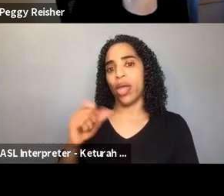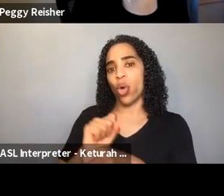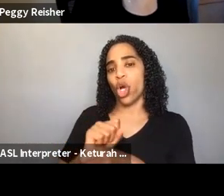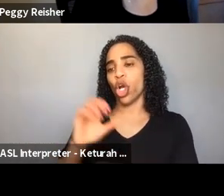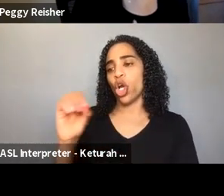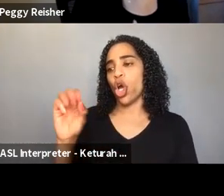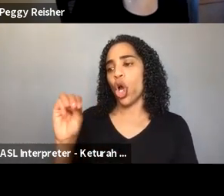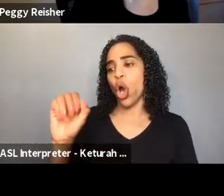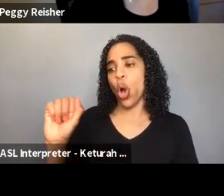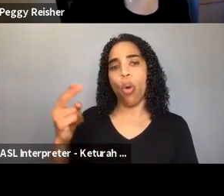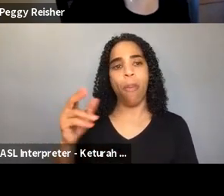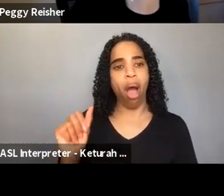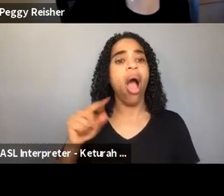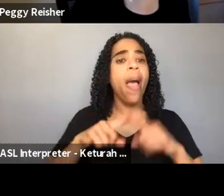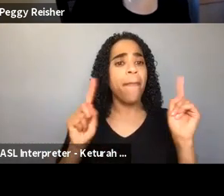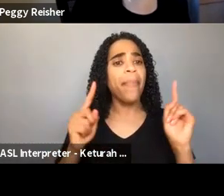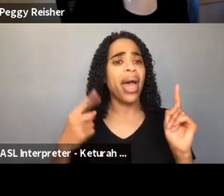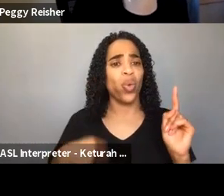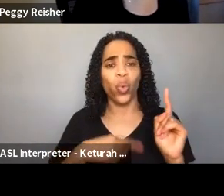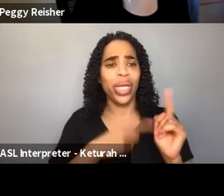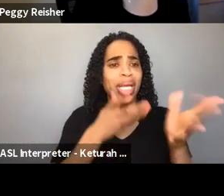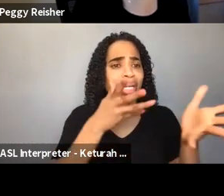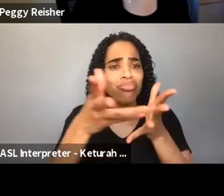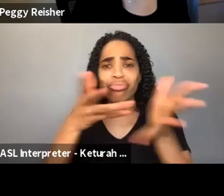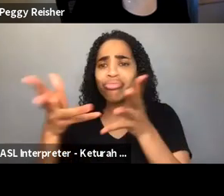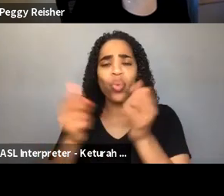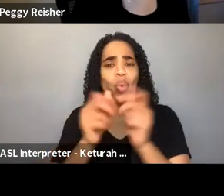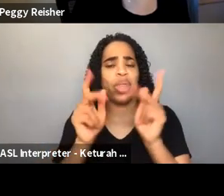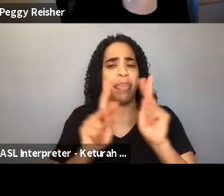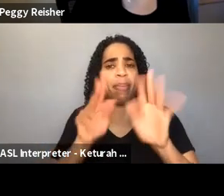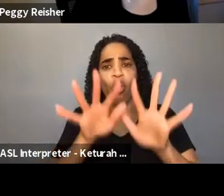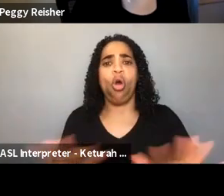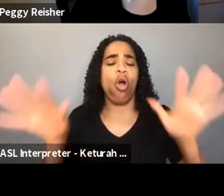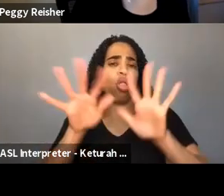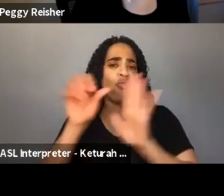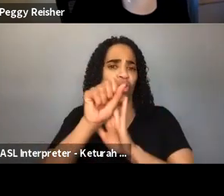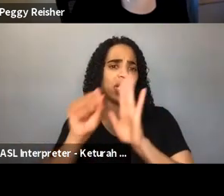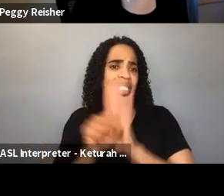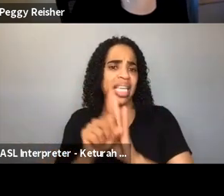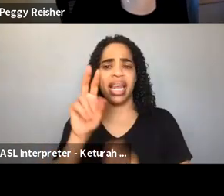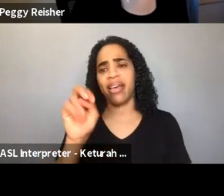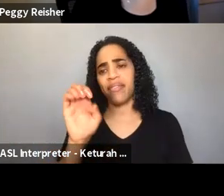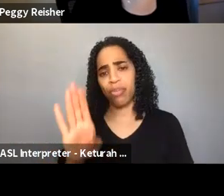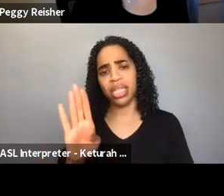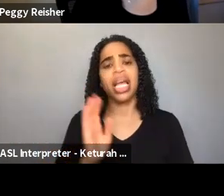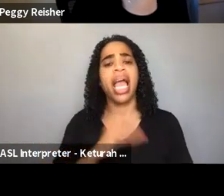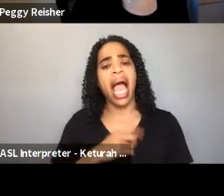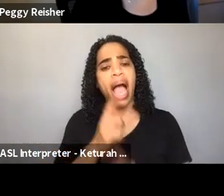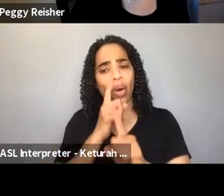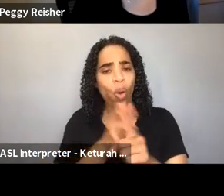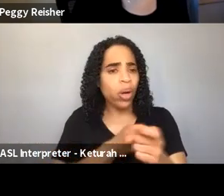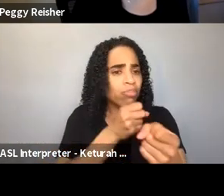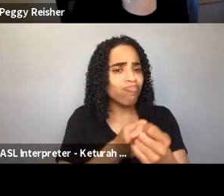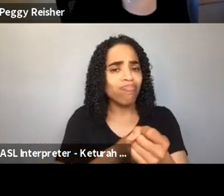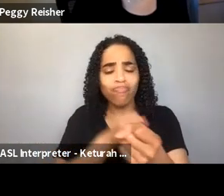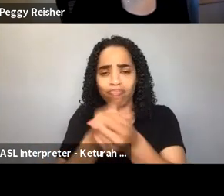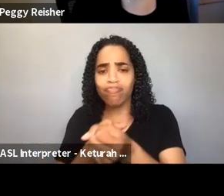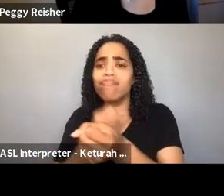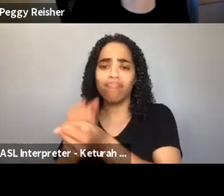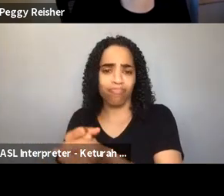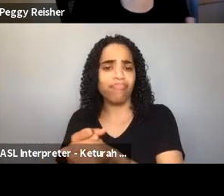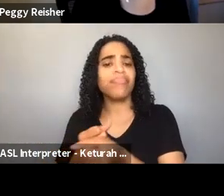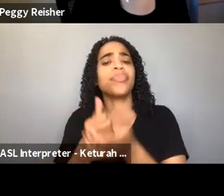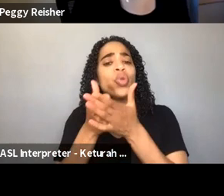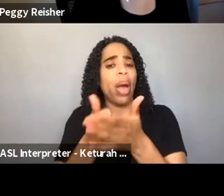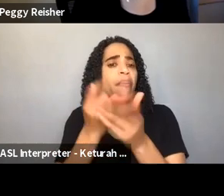mean we don't serve people across the state. We have connections across the state and want to be there and available to folks to help you kind of navigate those